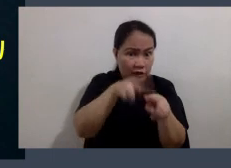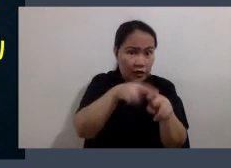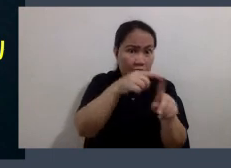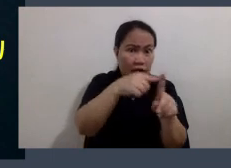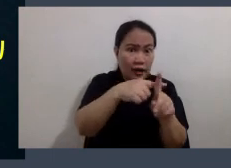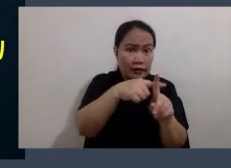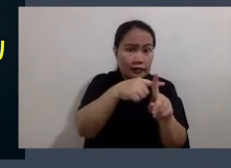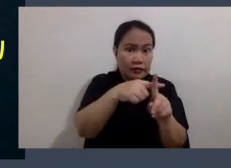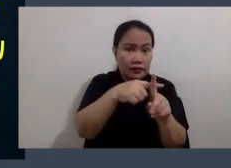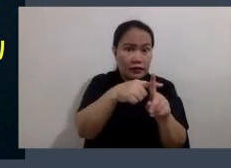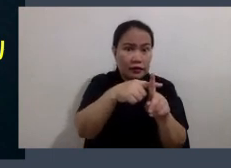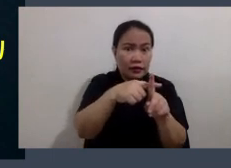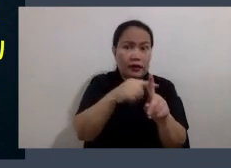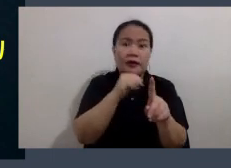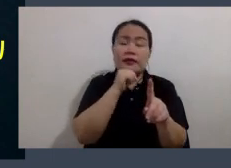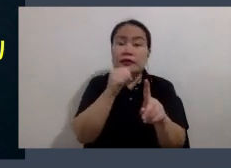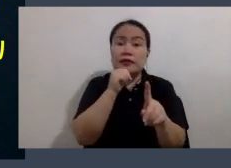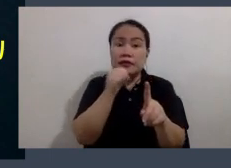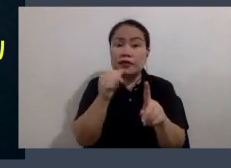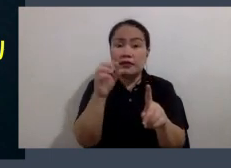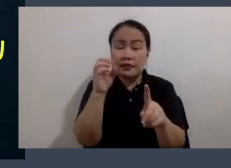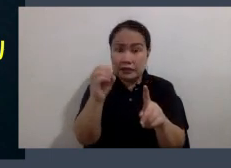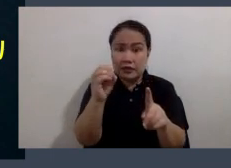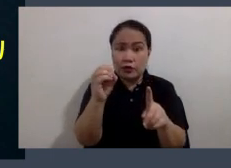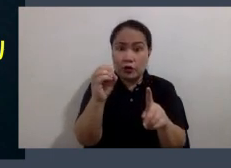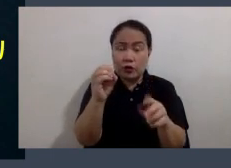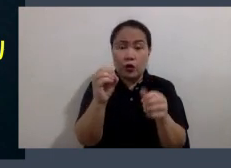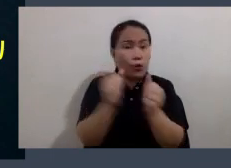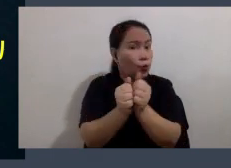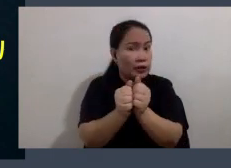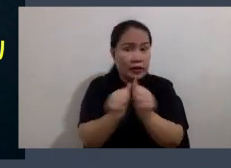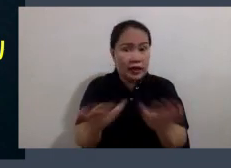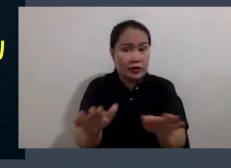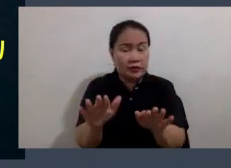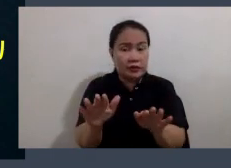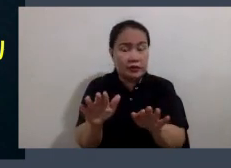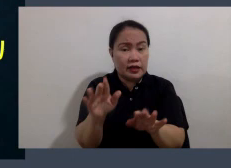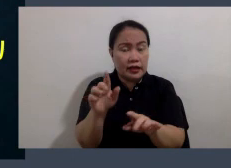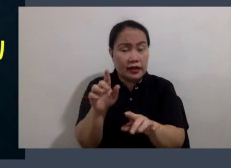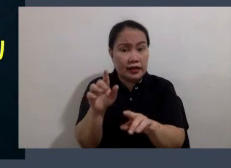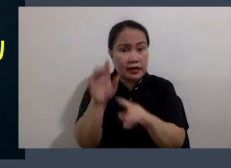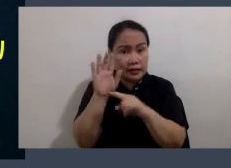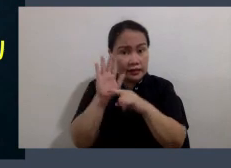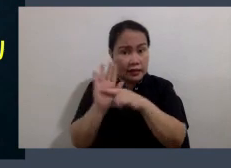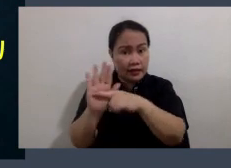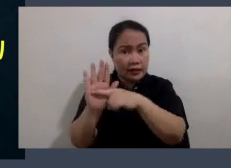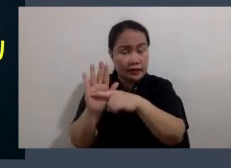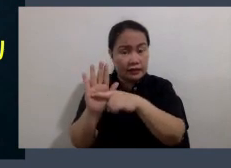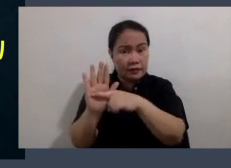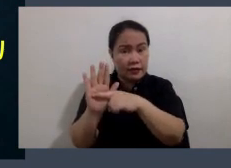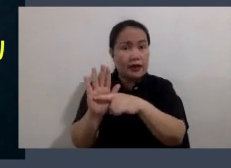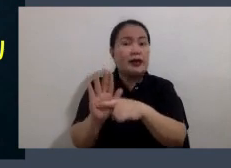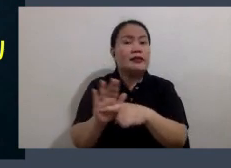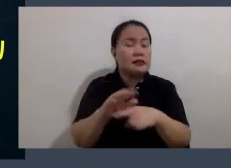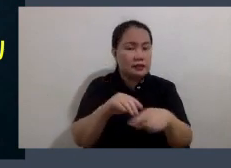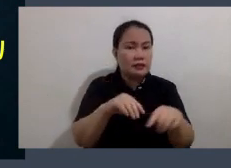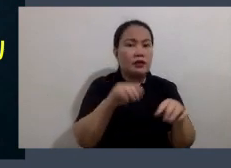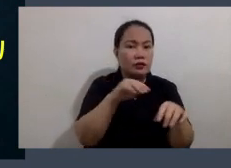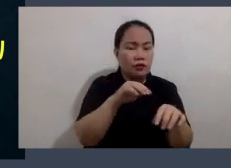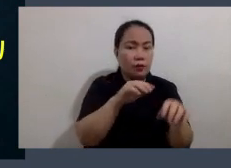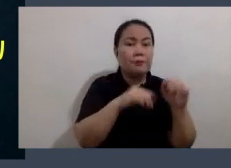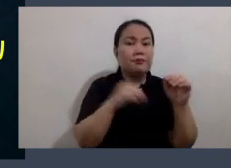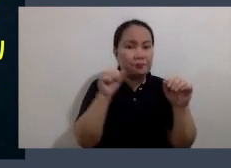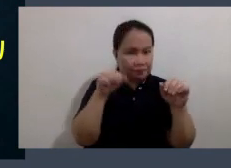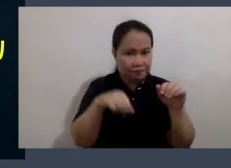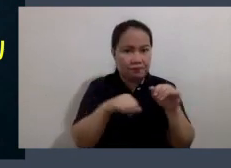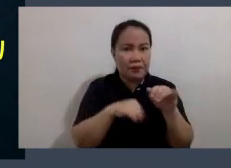that a non-zero number without a sign is considered positive. Okay?